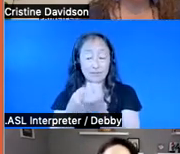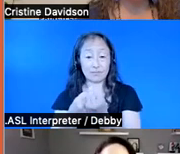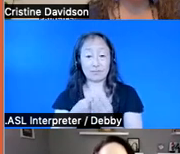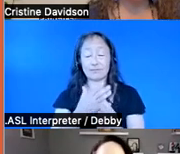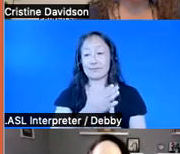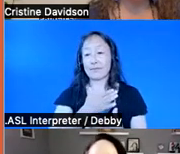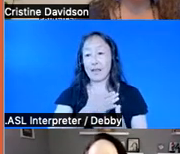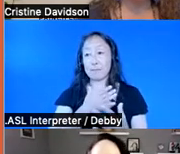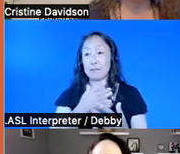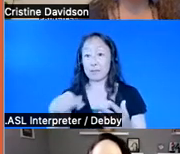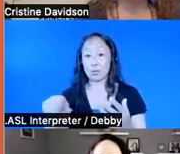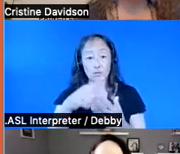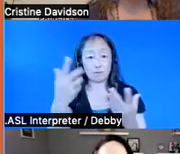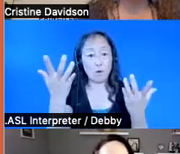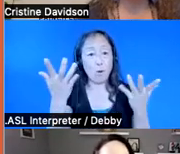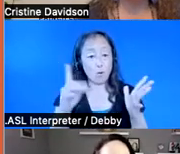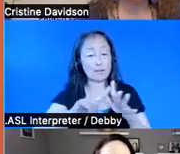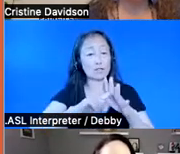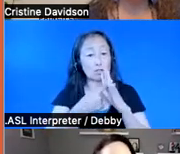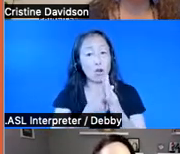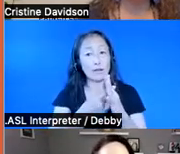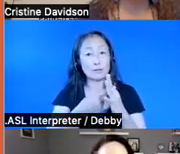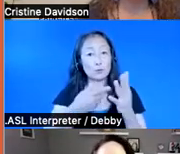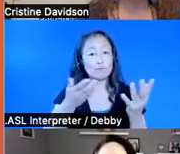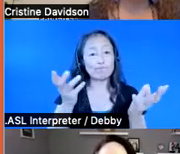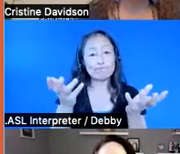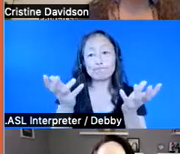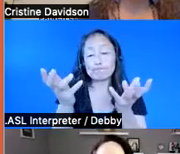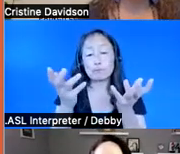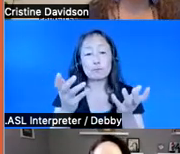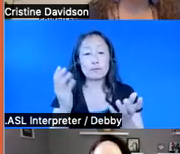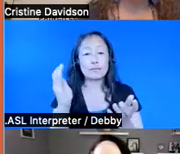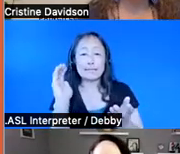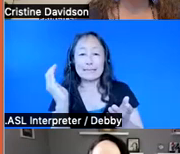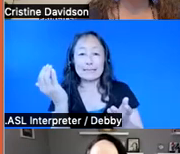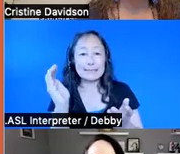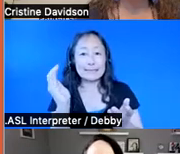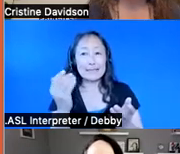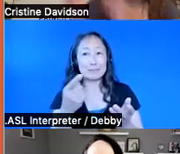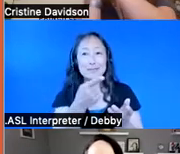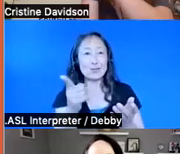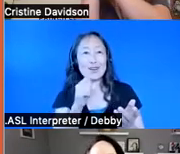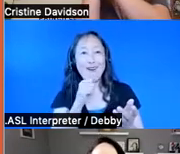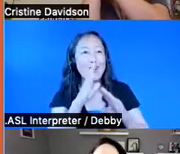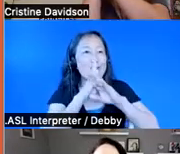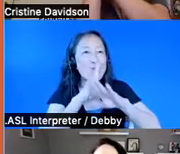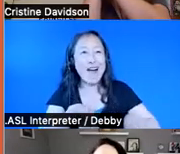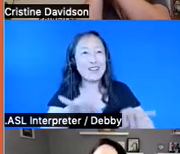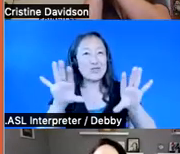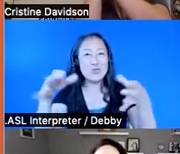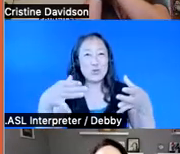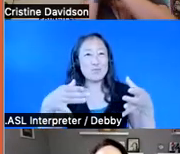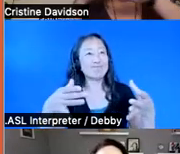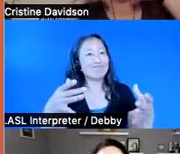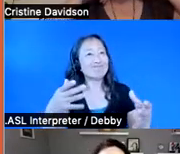you all have already started in conversation, and that seems like you are not a super quiet bunch. So I'm